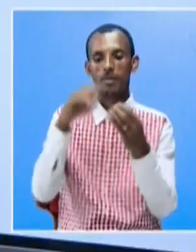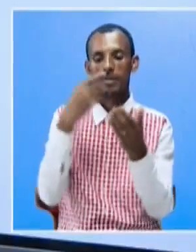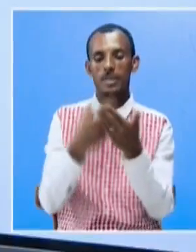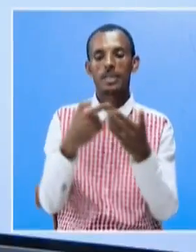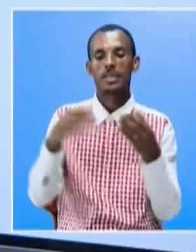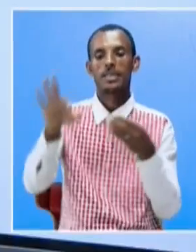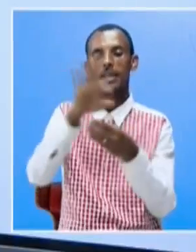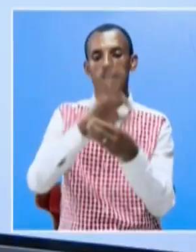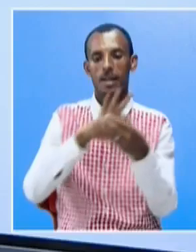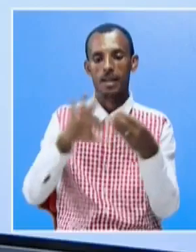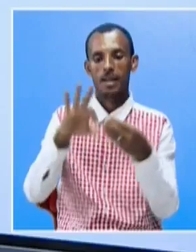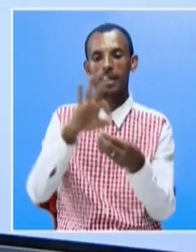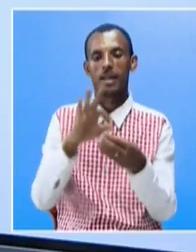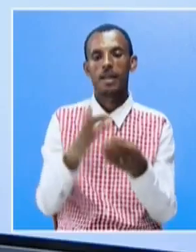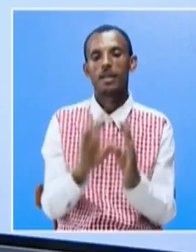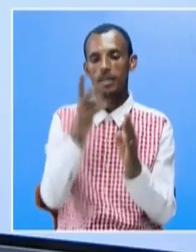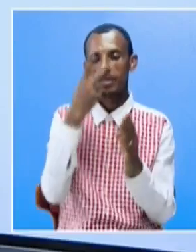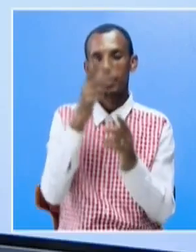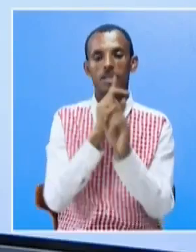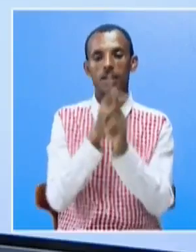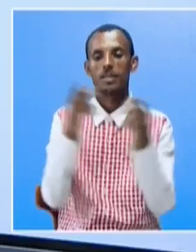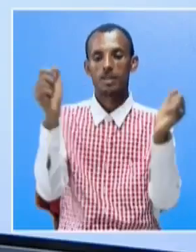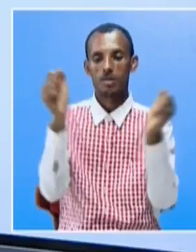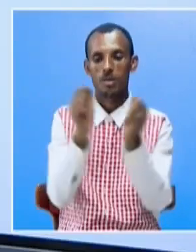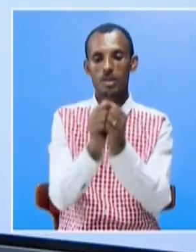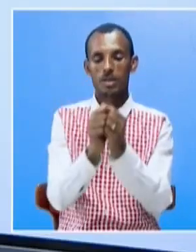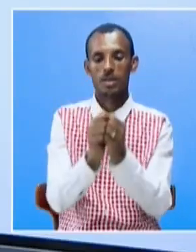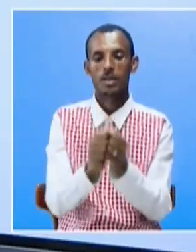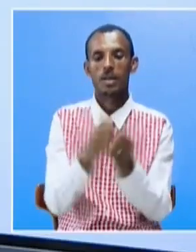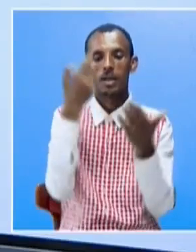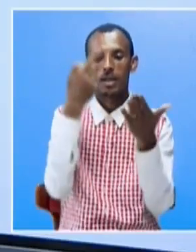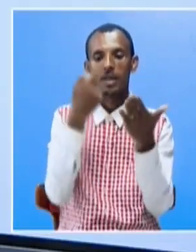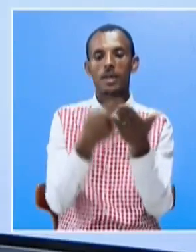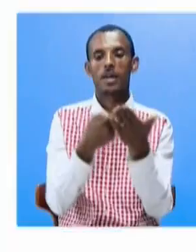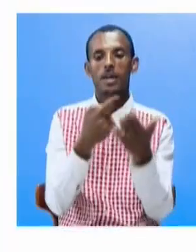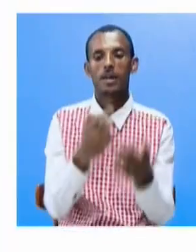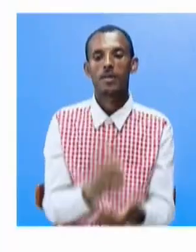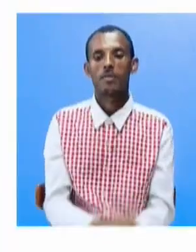see the answer together. Here,